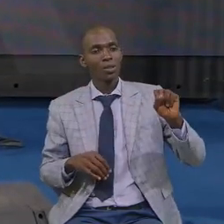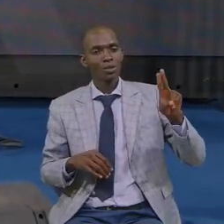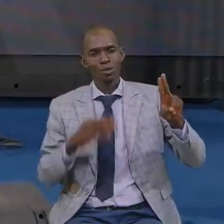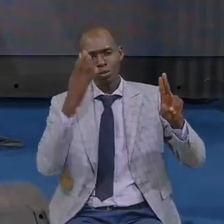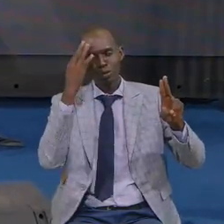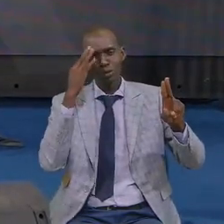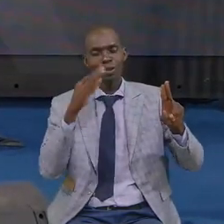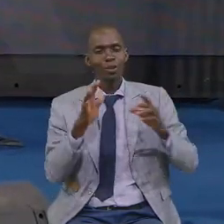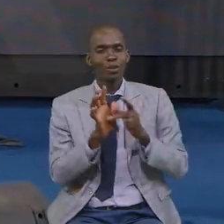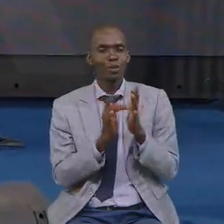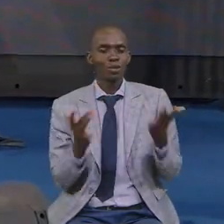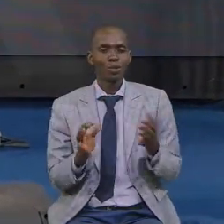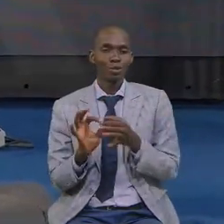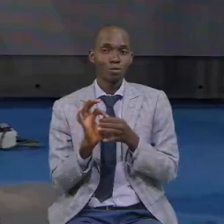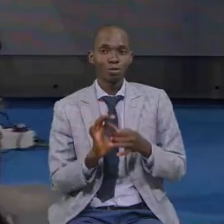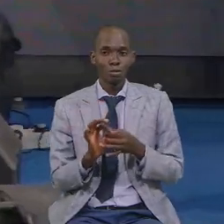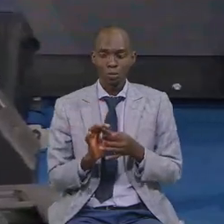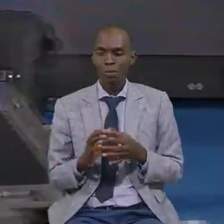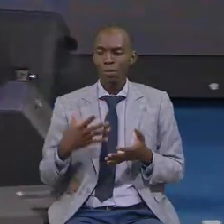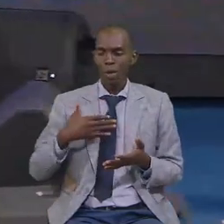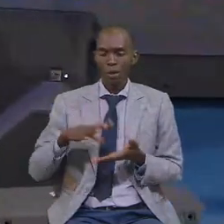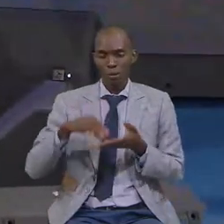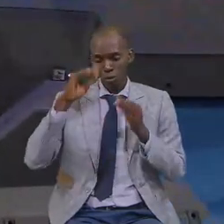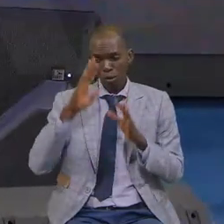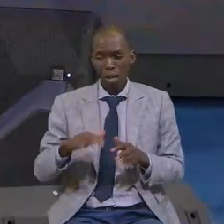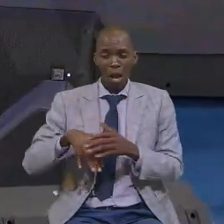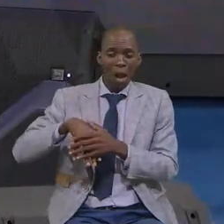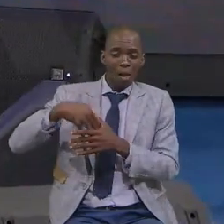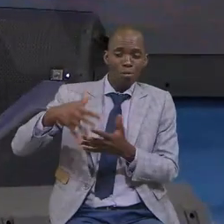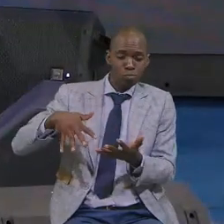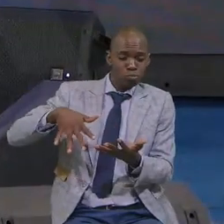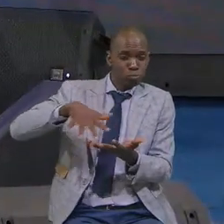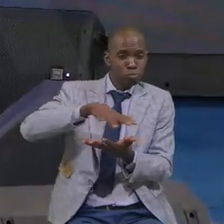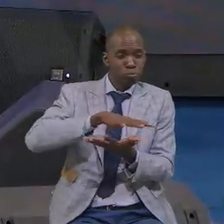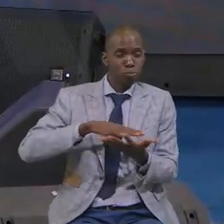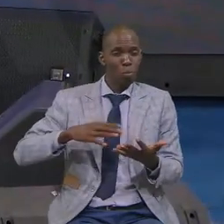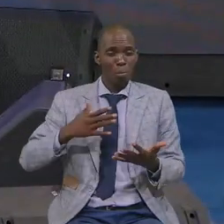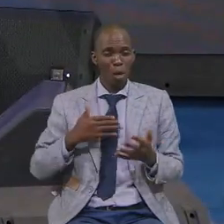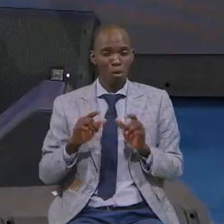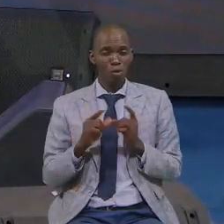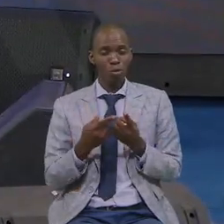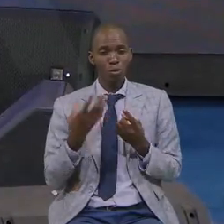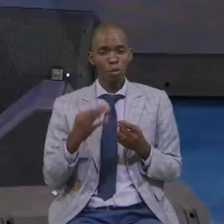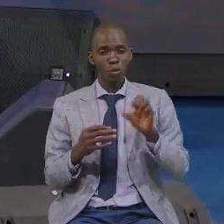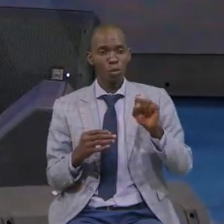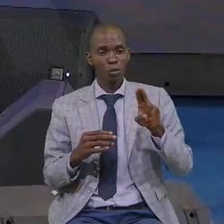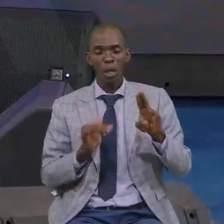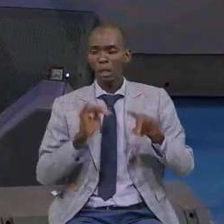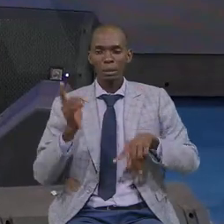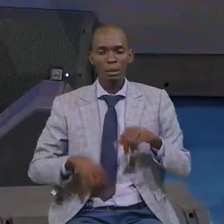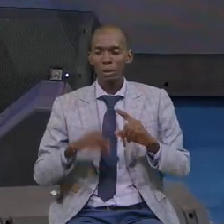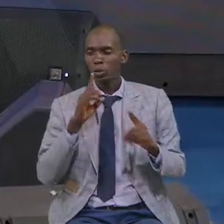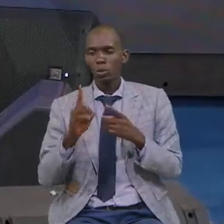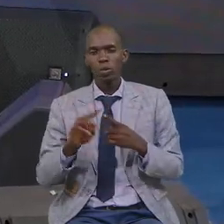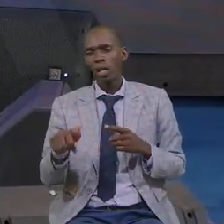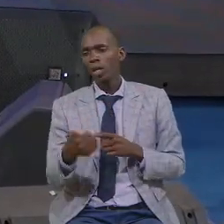students. Outside that comfort zone, I couldn't talk to anybody about